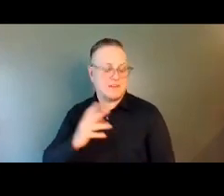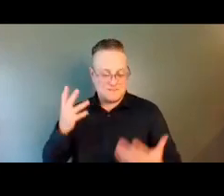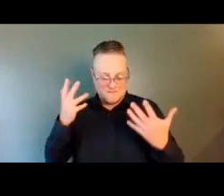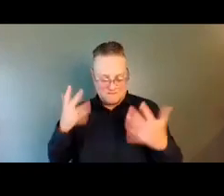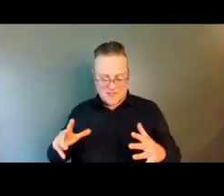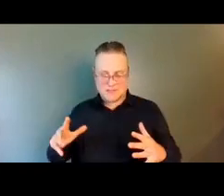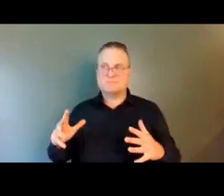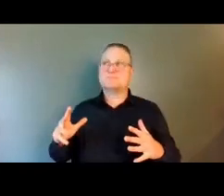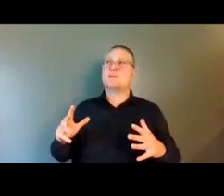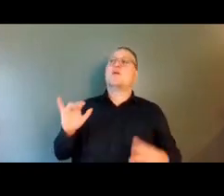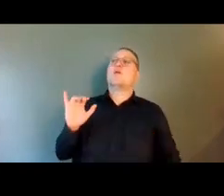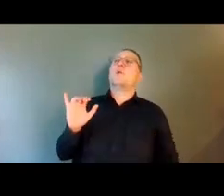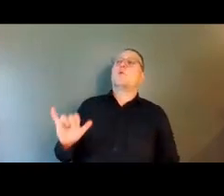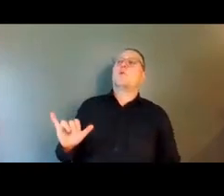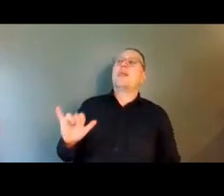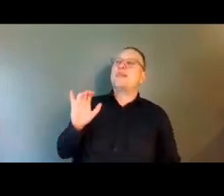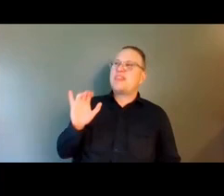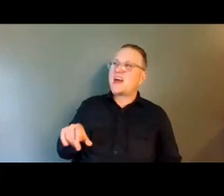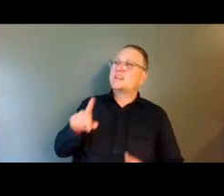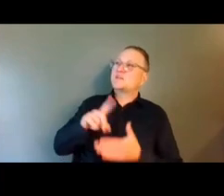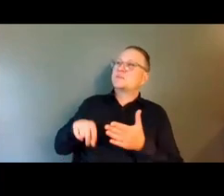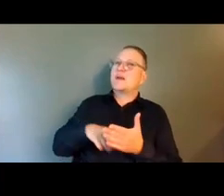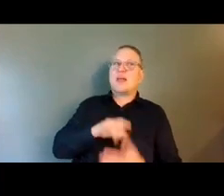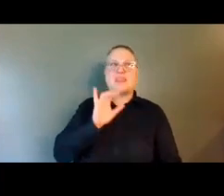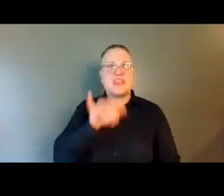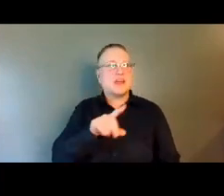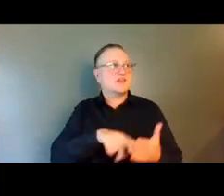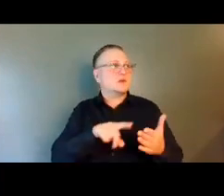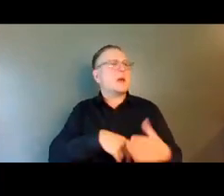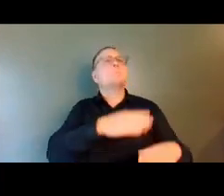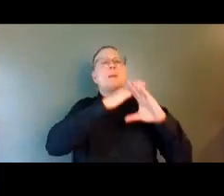classify as discriminatory things, barriers.